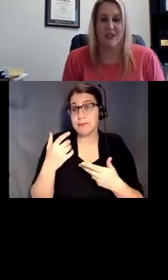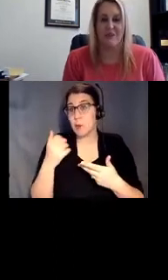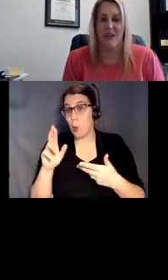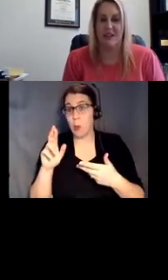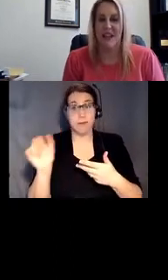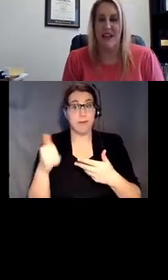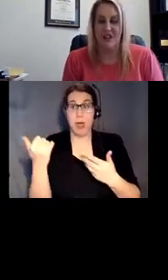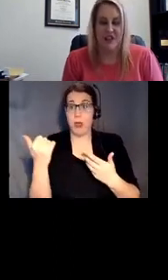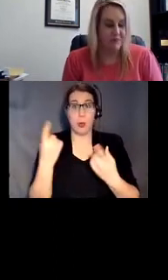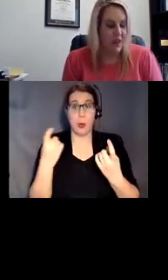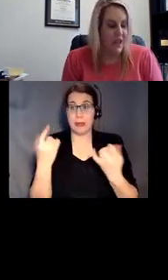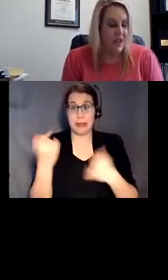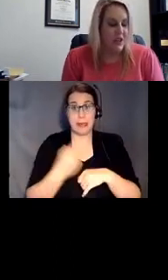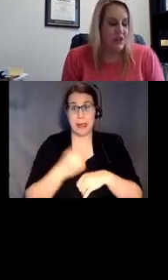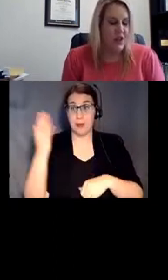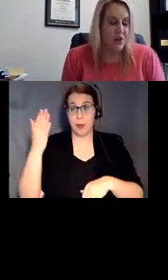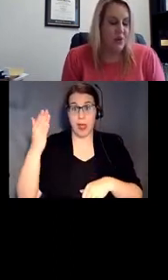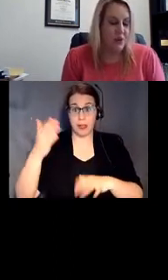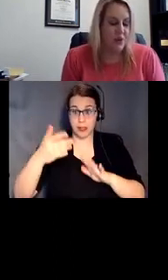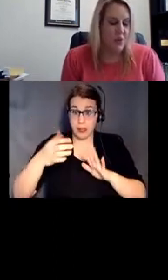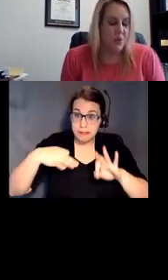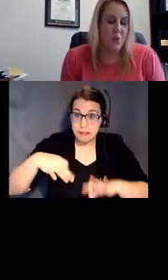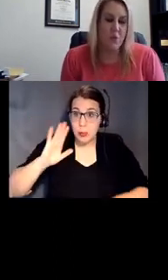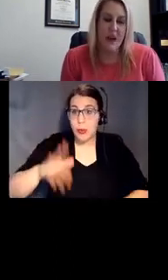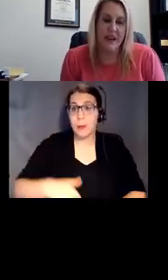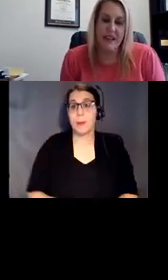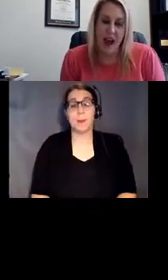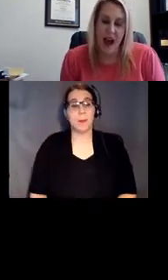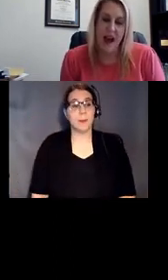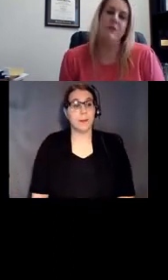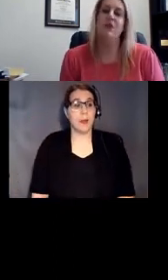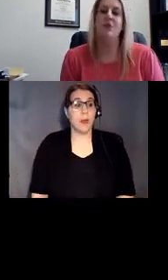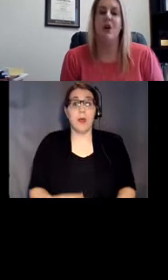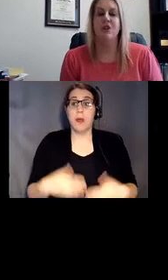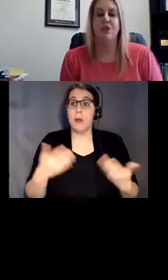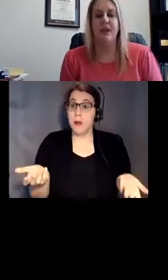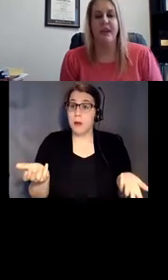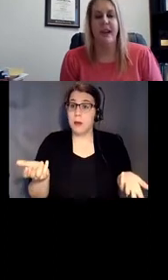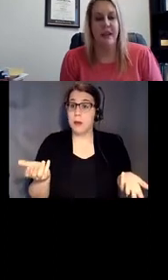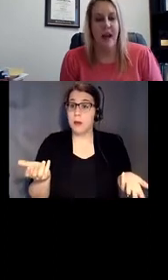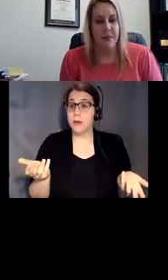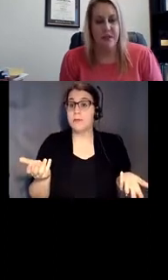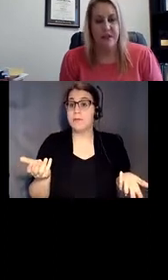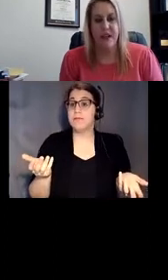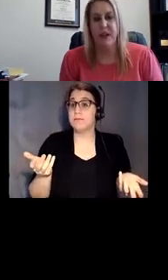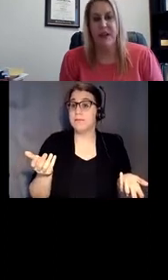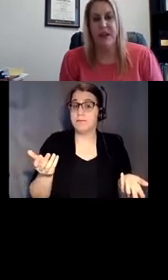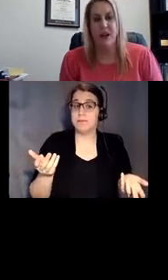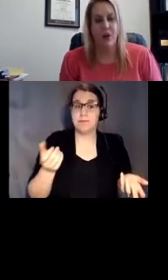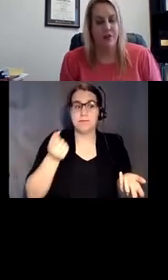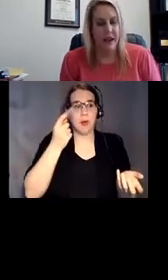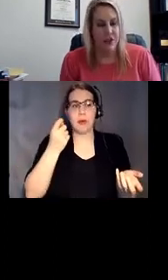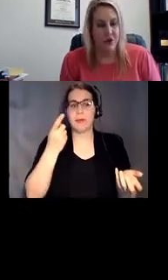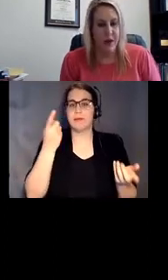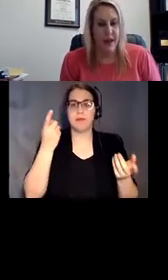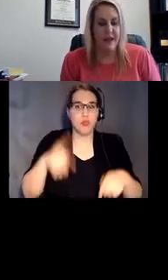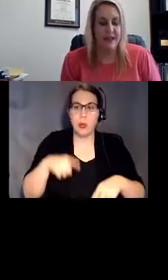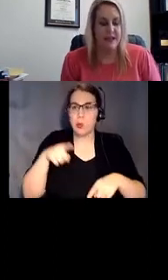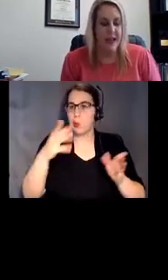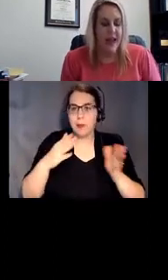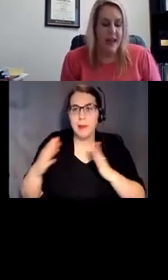in today's presentation. So anytime you are doing a type of estate planning or